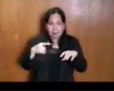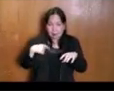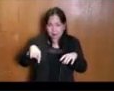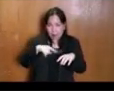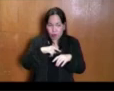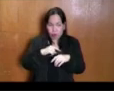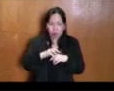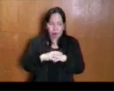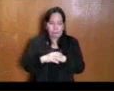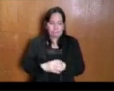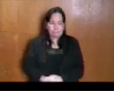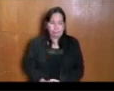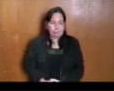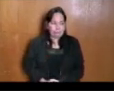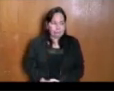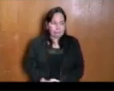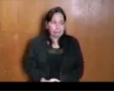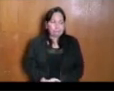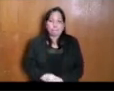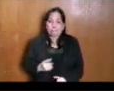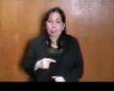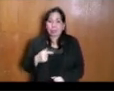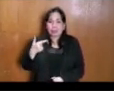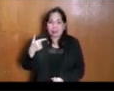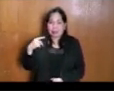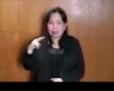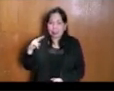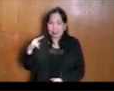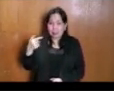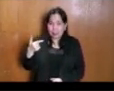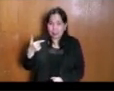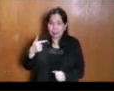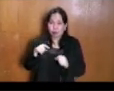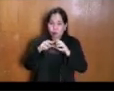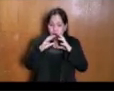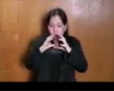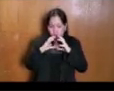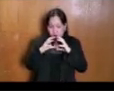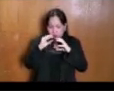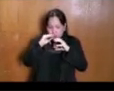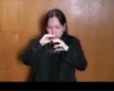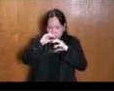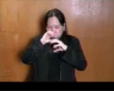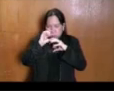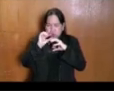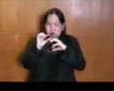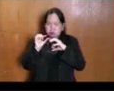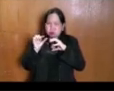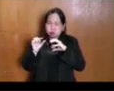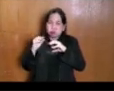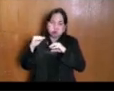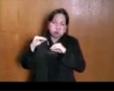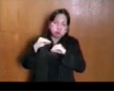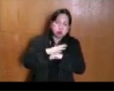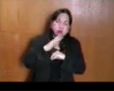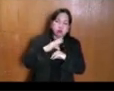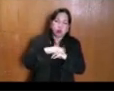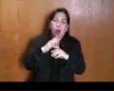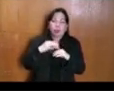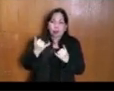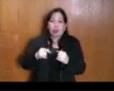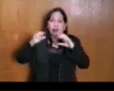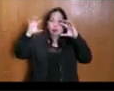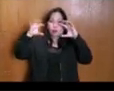call anthropogenic factors. And these greenhouse gas emissions have induced major changes in our climates, including extreme weather